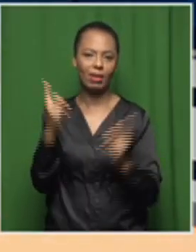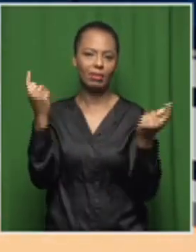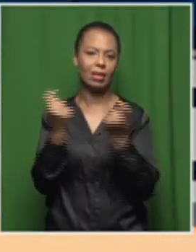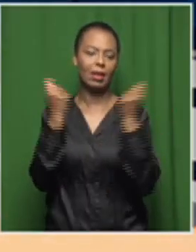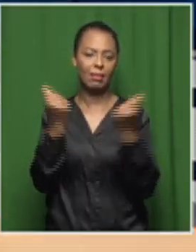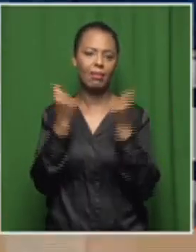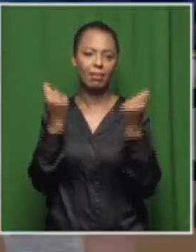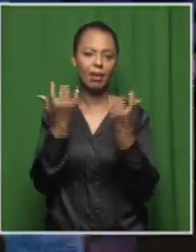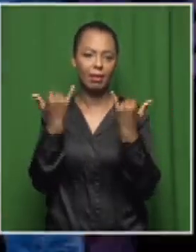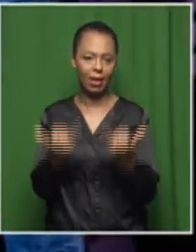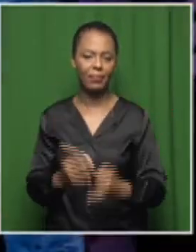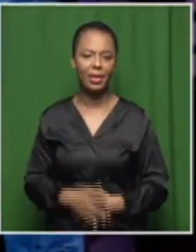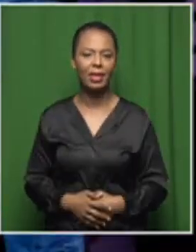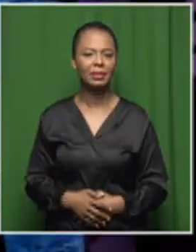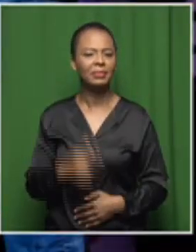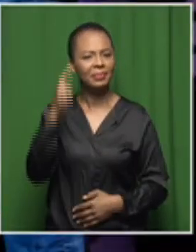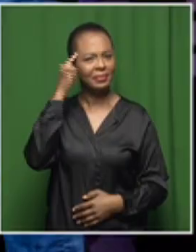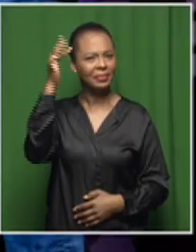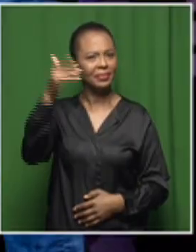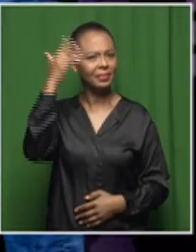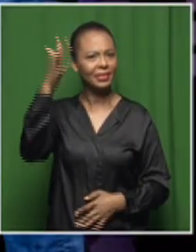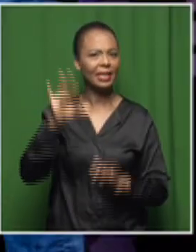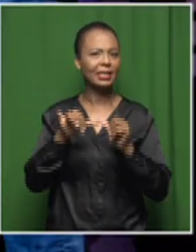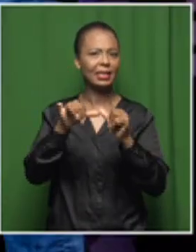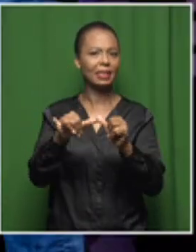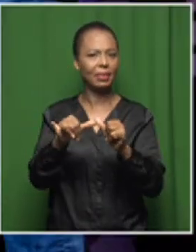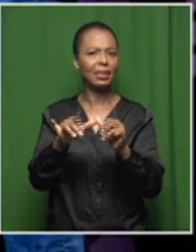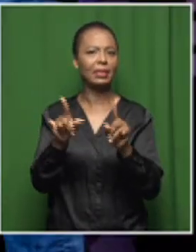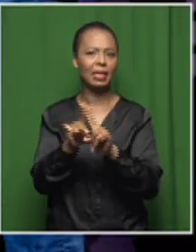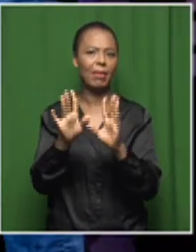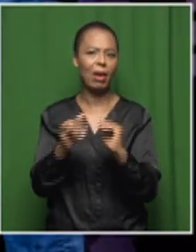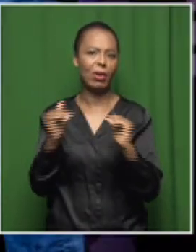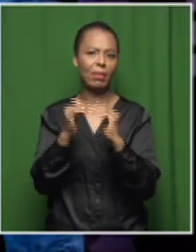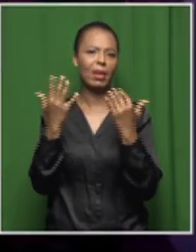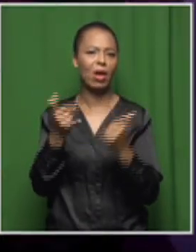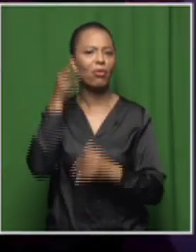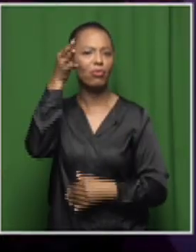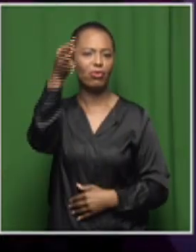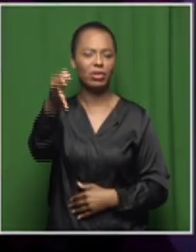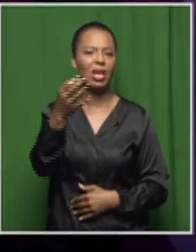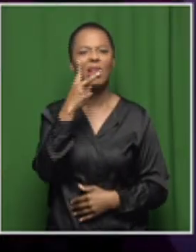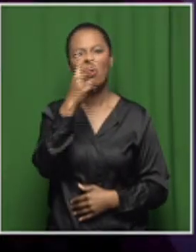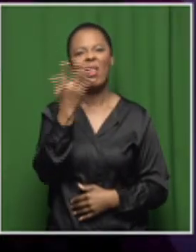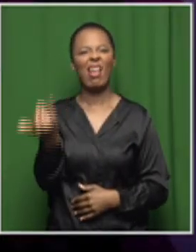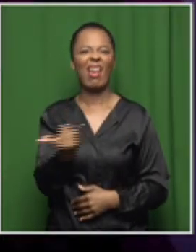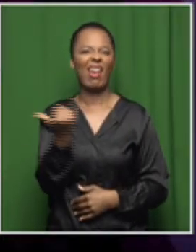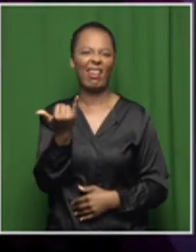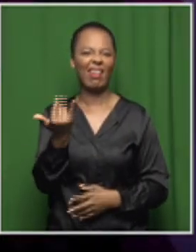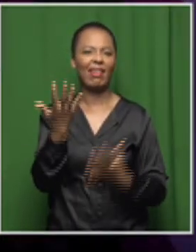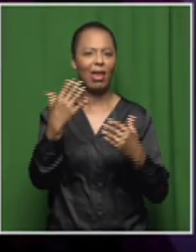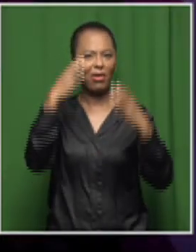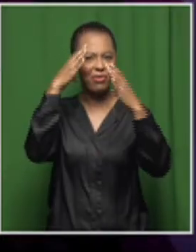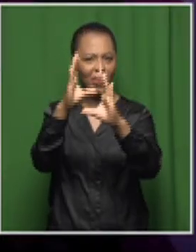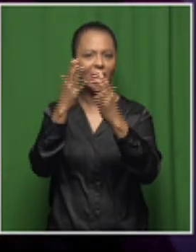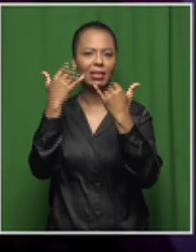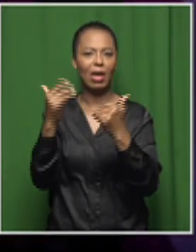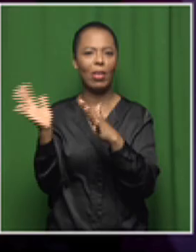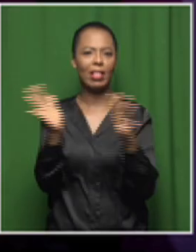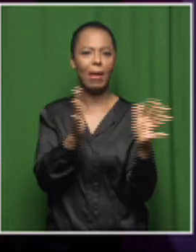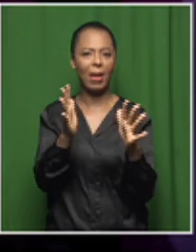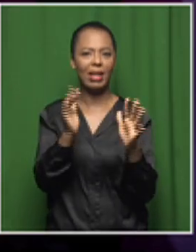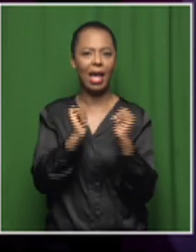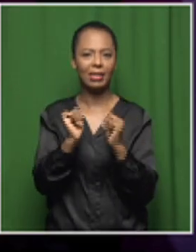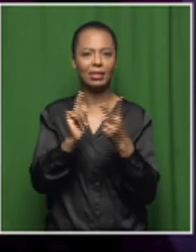really reimagining what a sustainable and equitable future can in fact look like. So this event focuses on accelerating climate action and